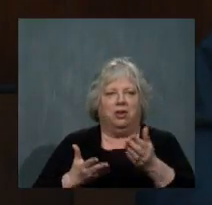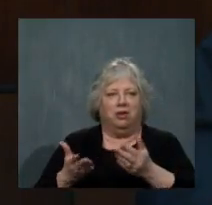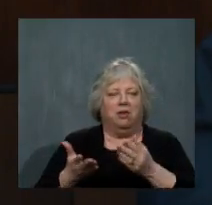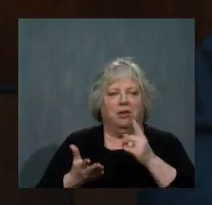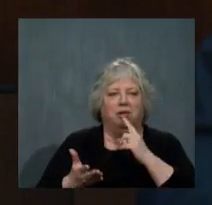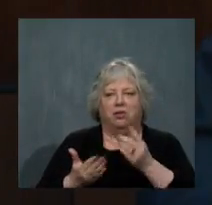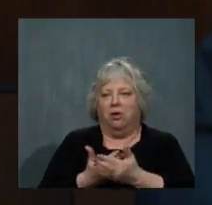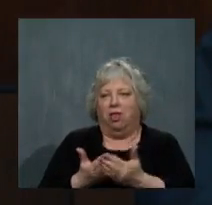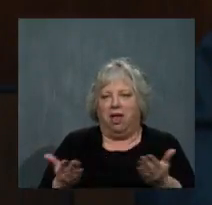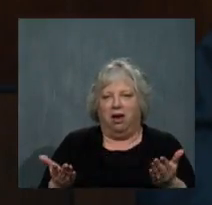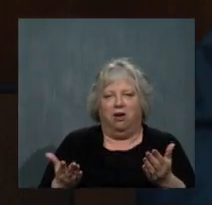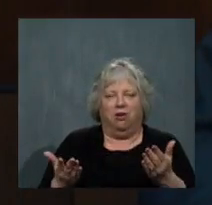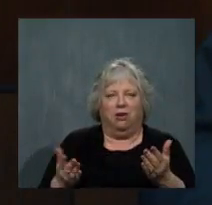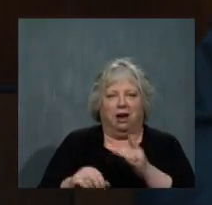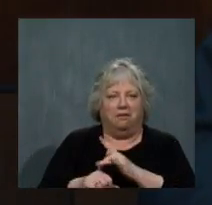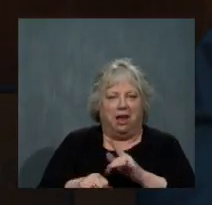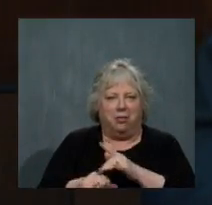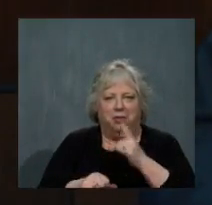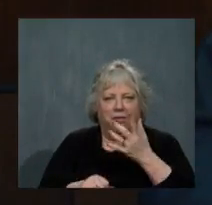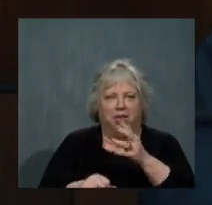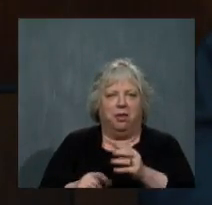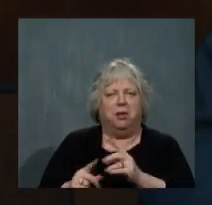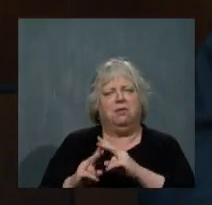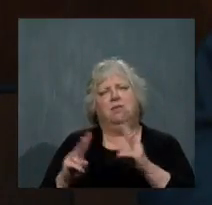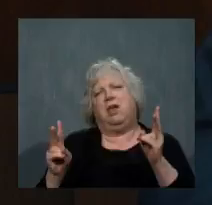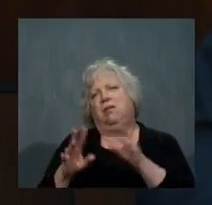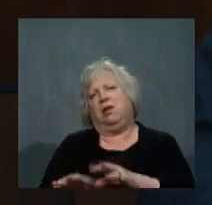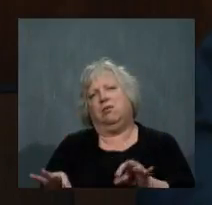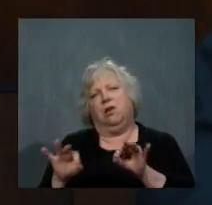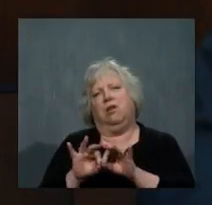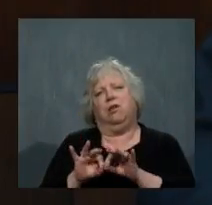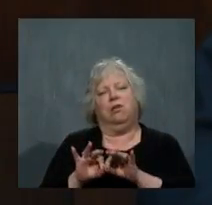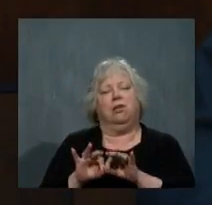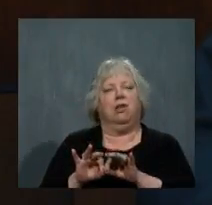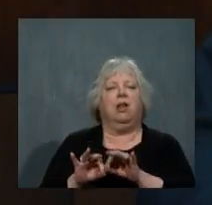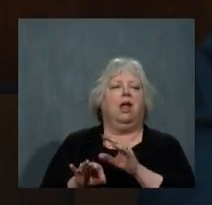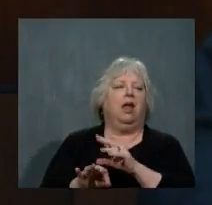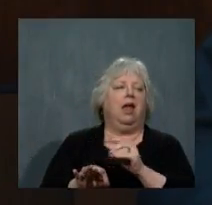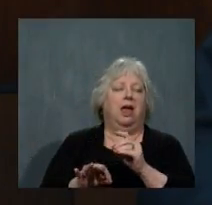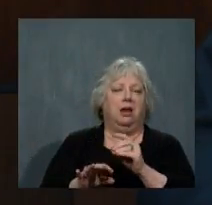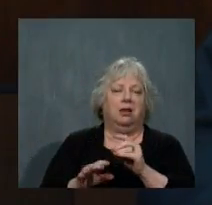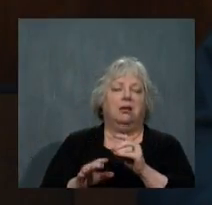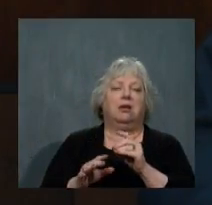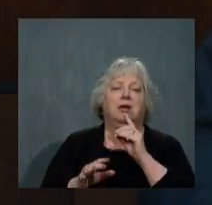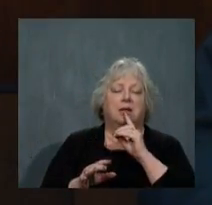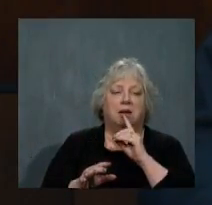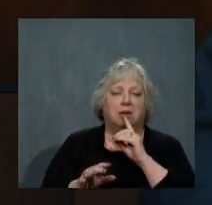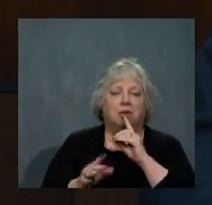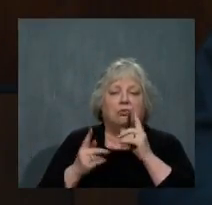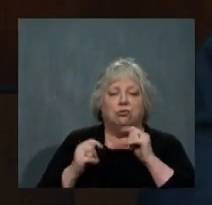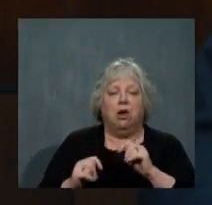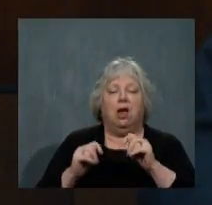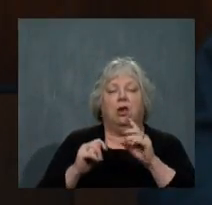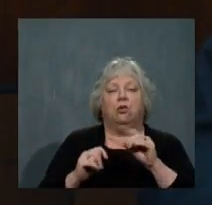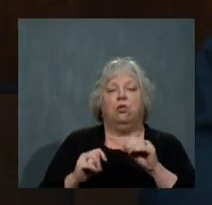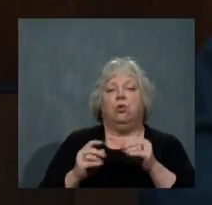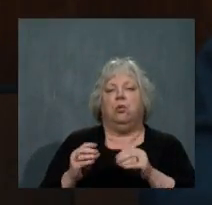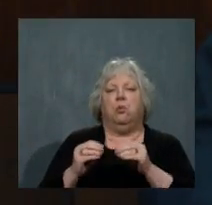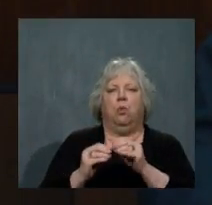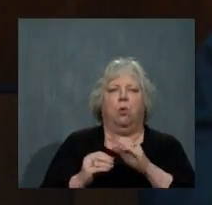services are available is very, very critical and very, very important. And it is trying to do more than